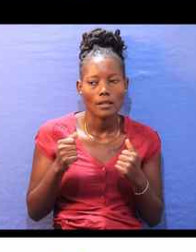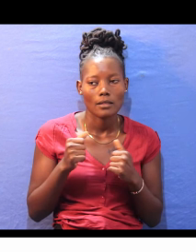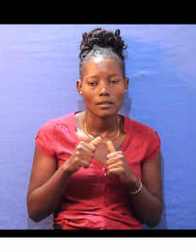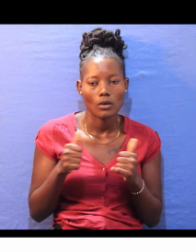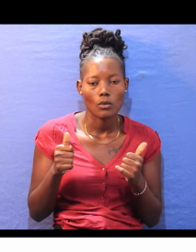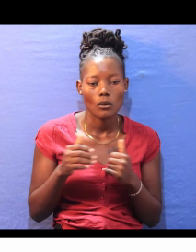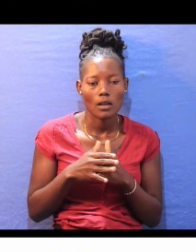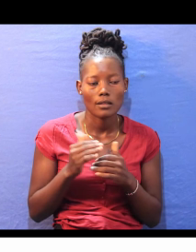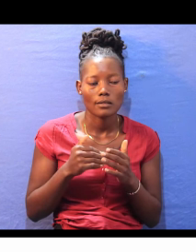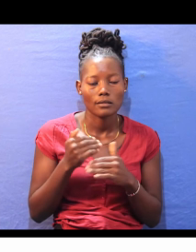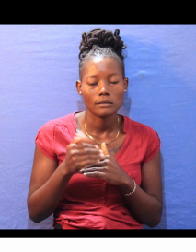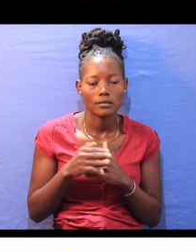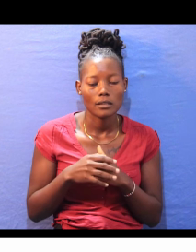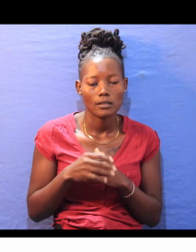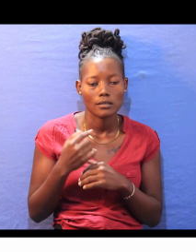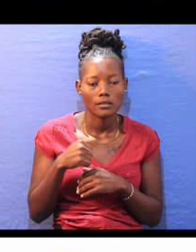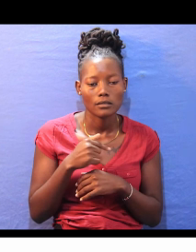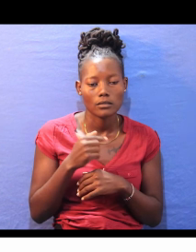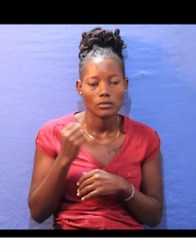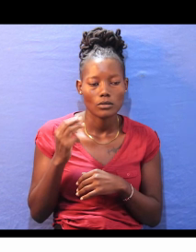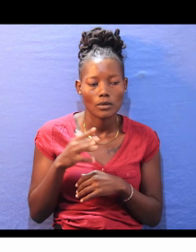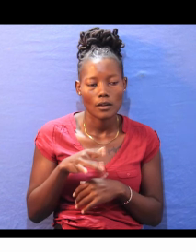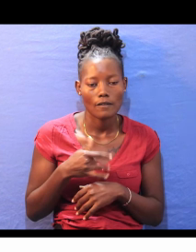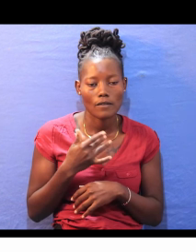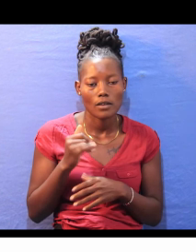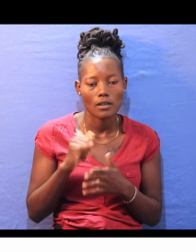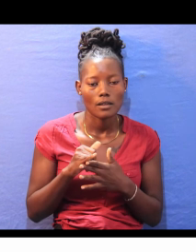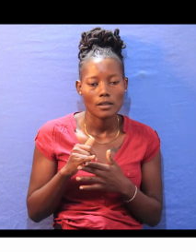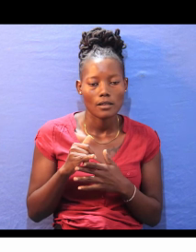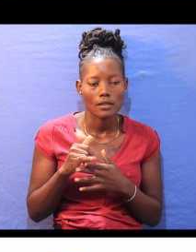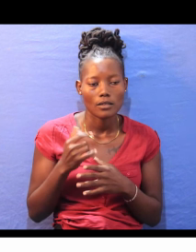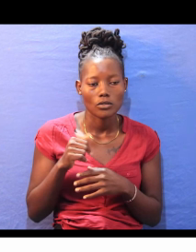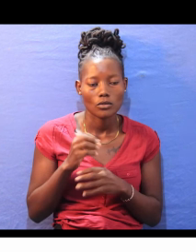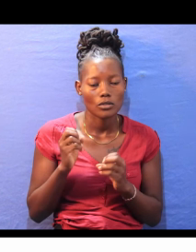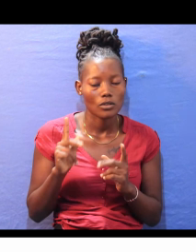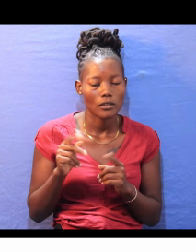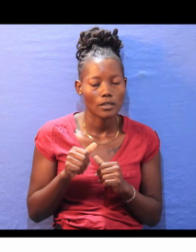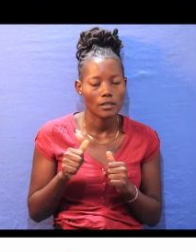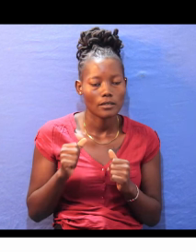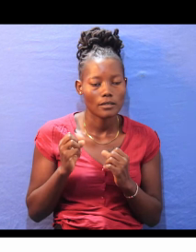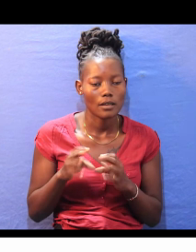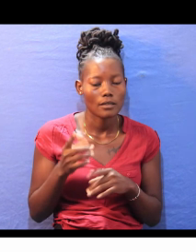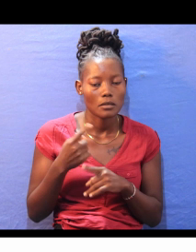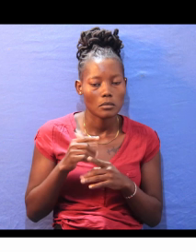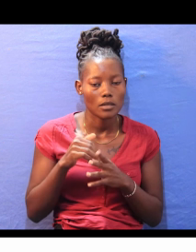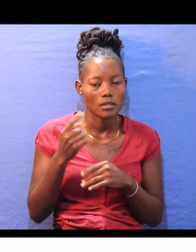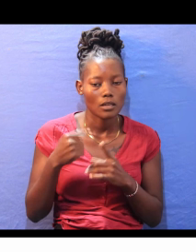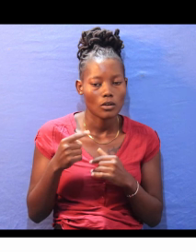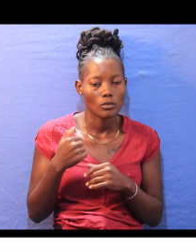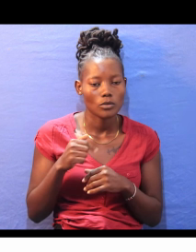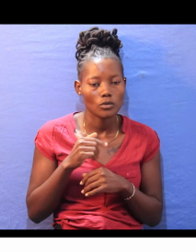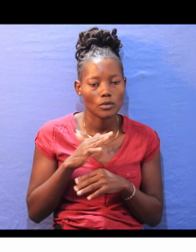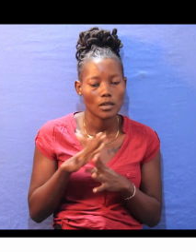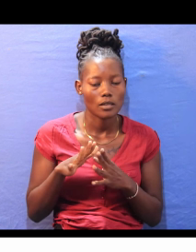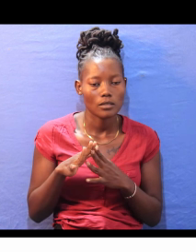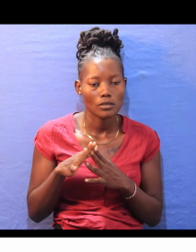mix in there. Otherwise, we will fail and not do really well in our competitions because we are not